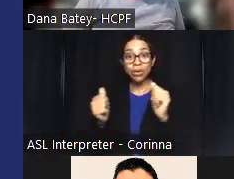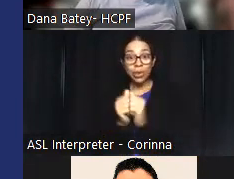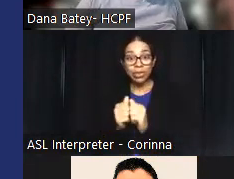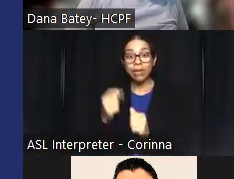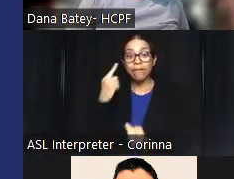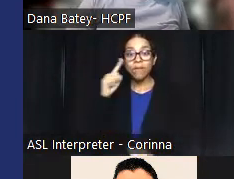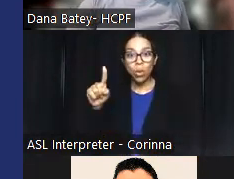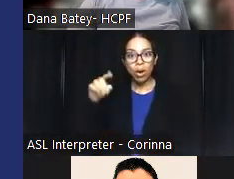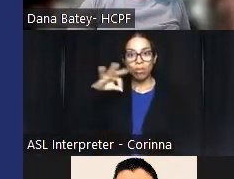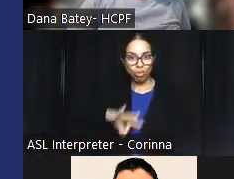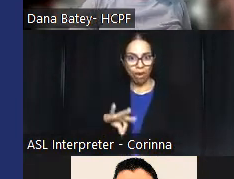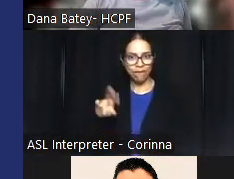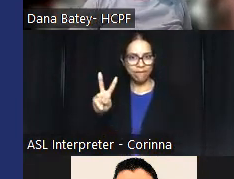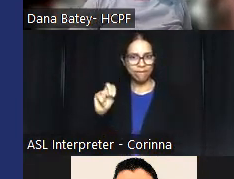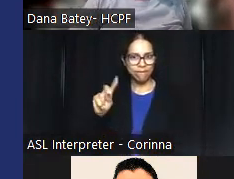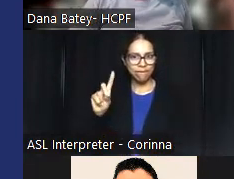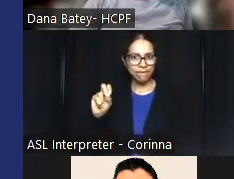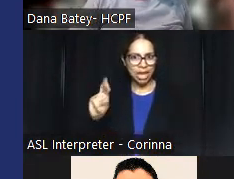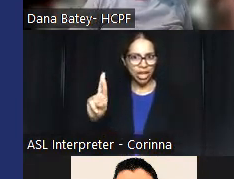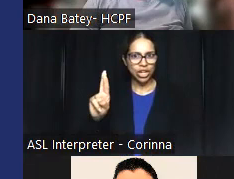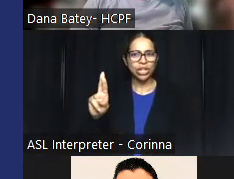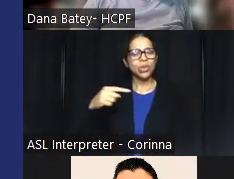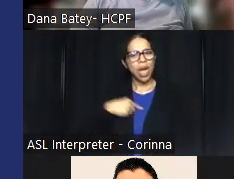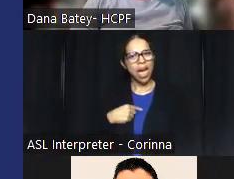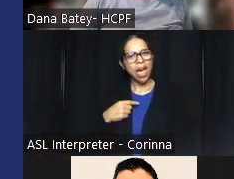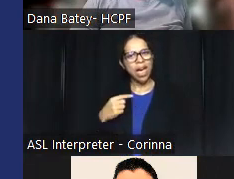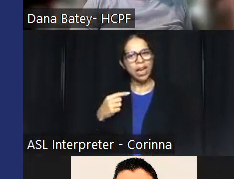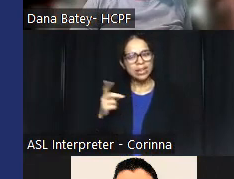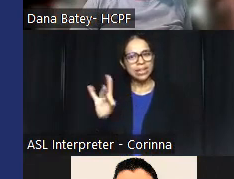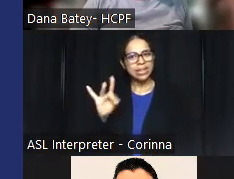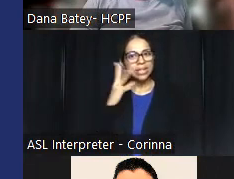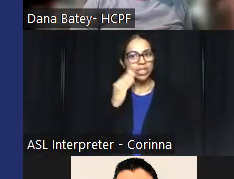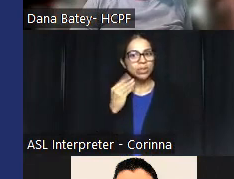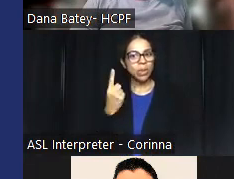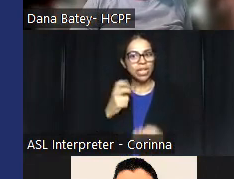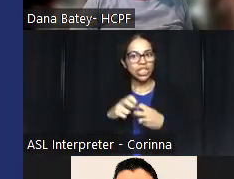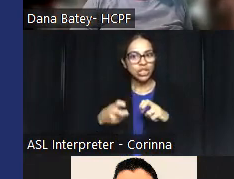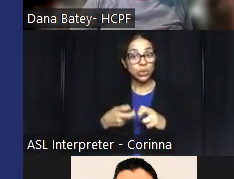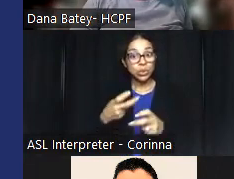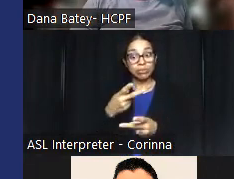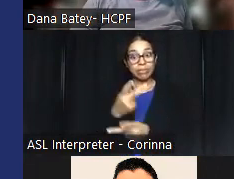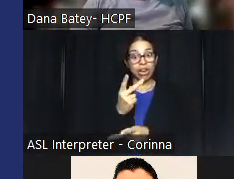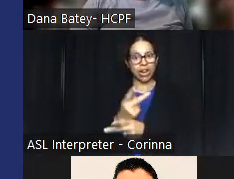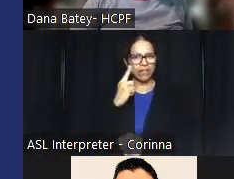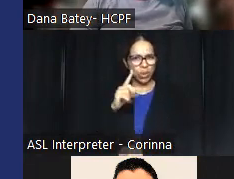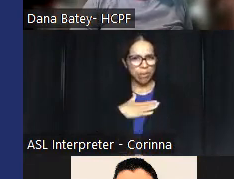I personally had an issue caring for my dad when it came to